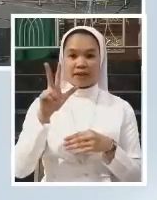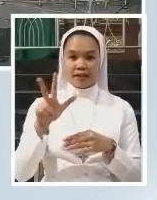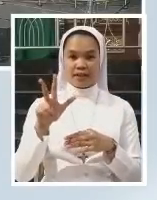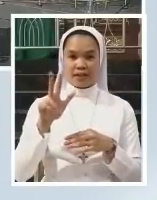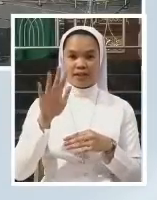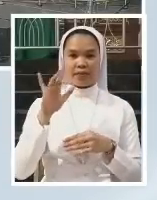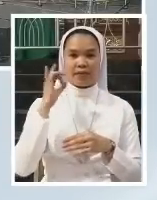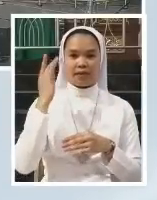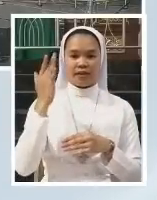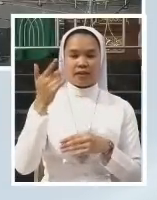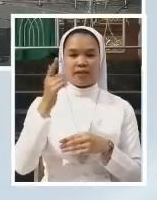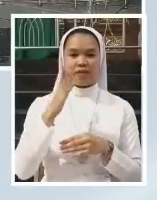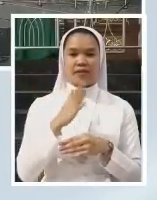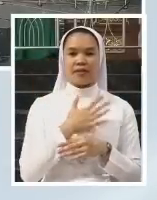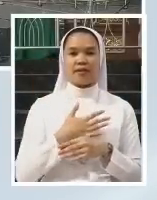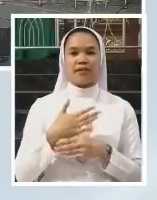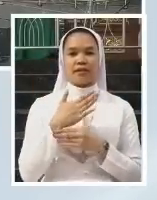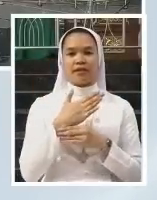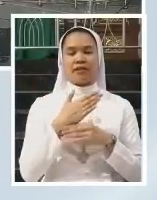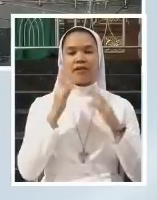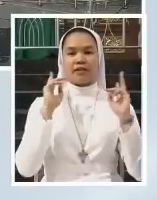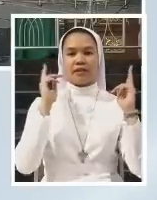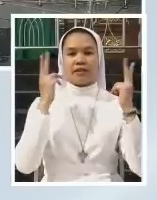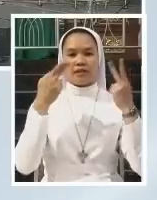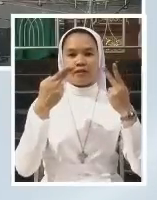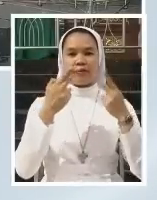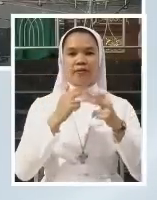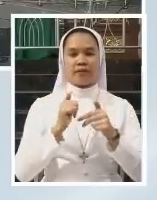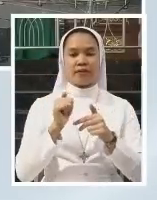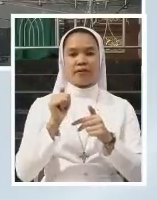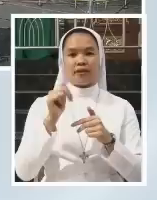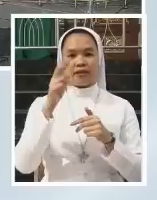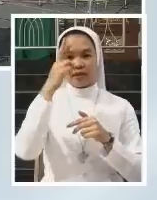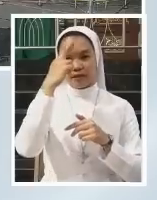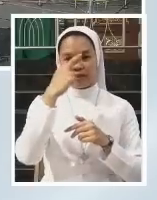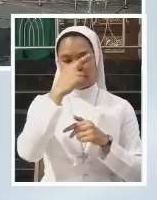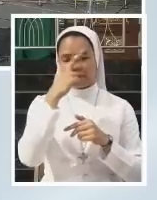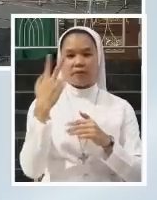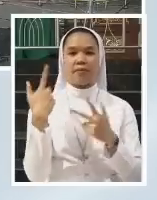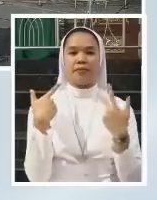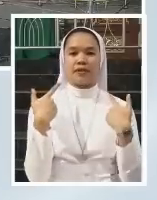grace of God and favor of the Apostolic See, Archbishop of Caceres,